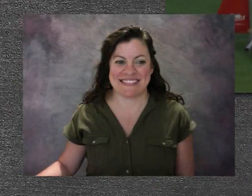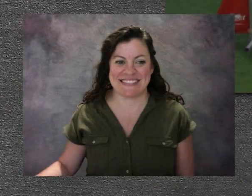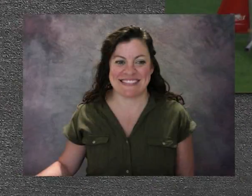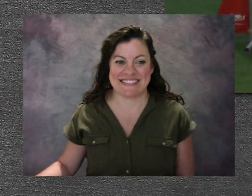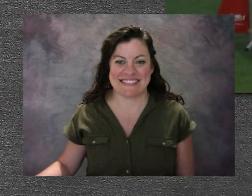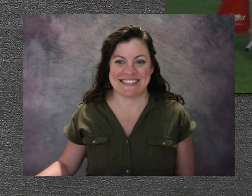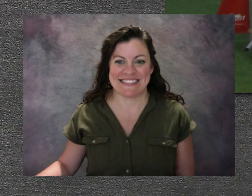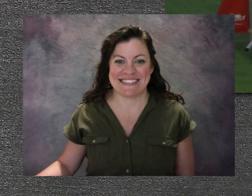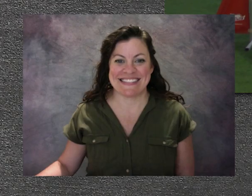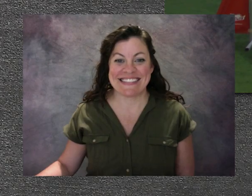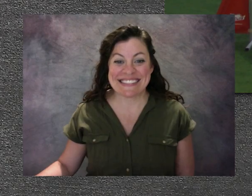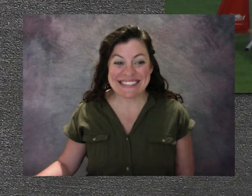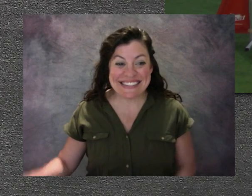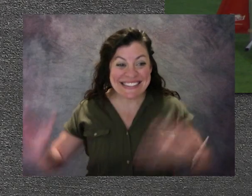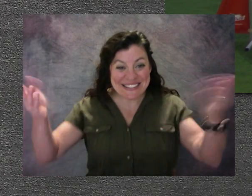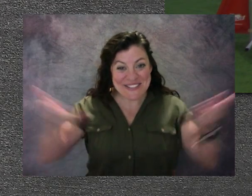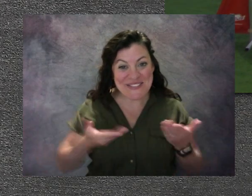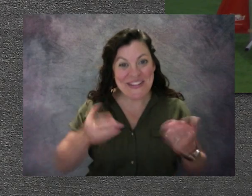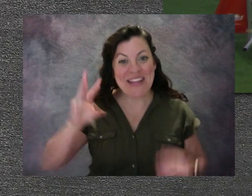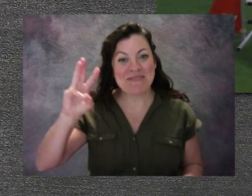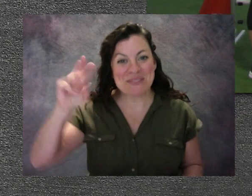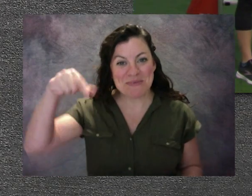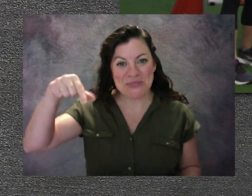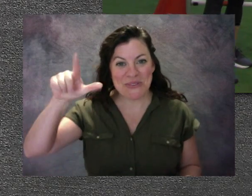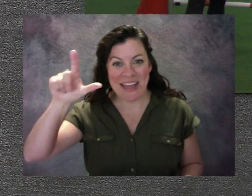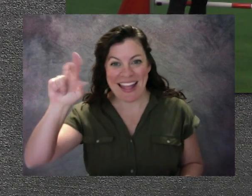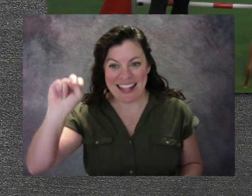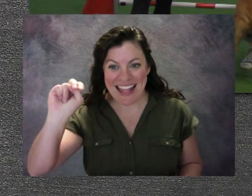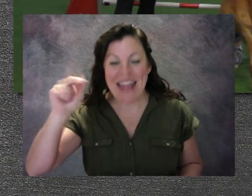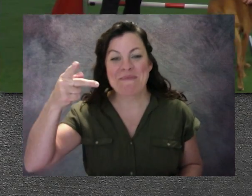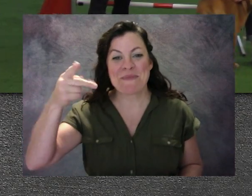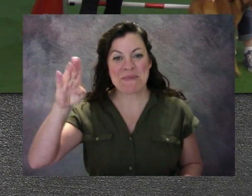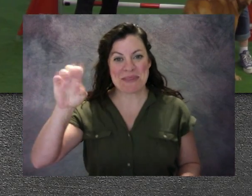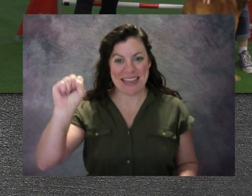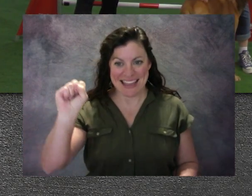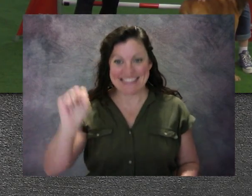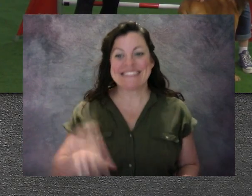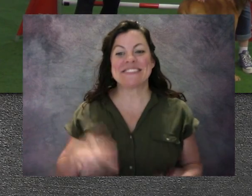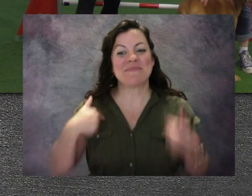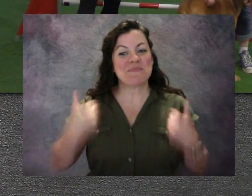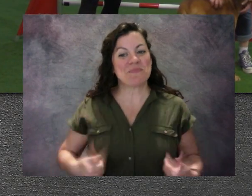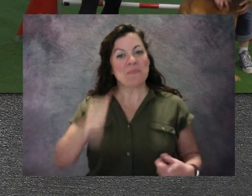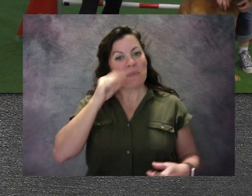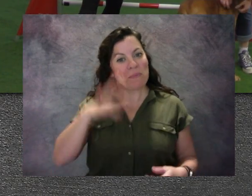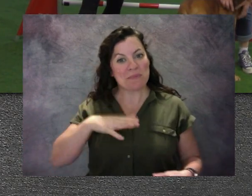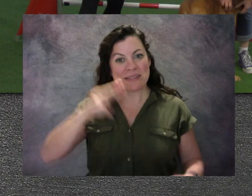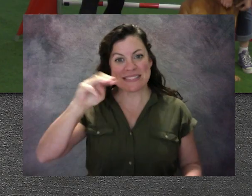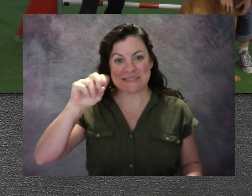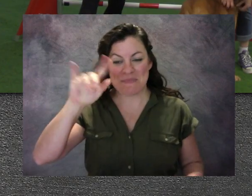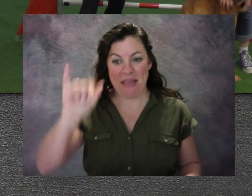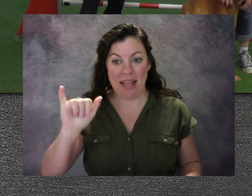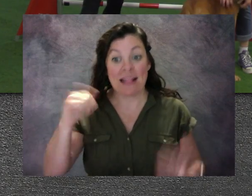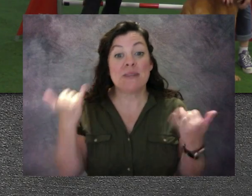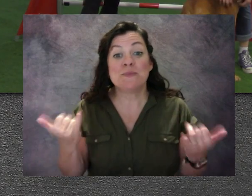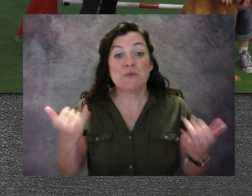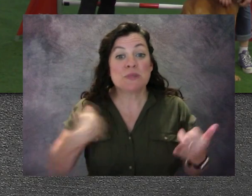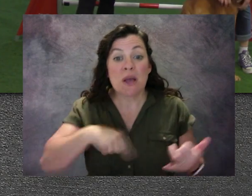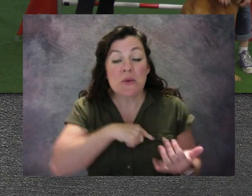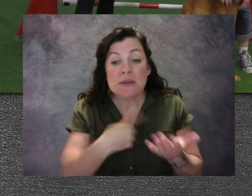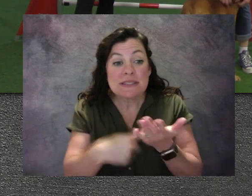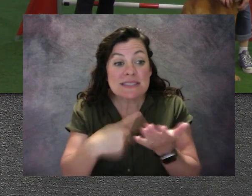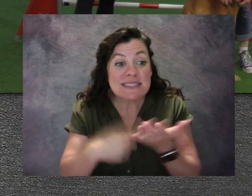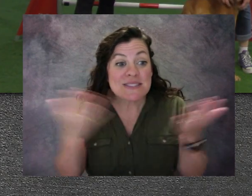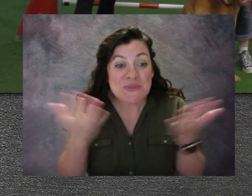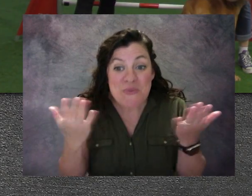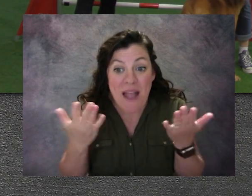Welcome to WQLN PBS. I'm Miss Molly, and today we are going to be talking about pets as family. I have brought